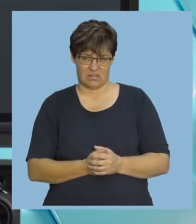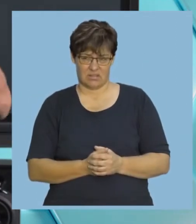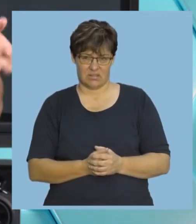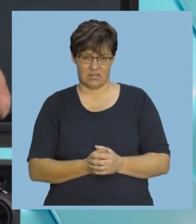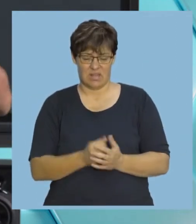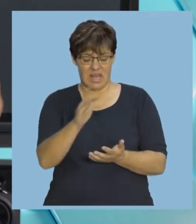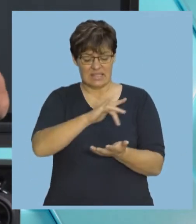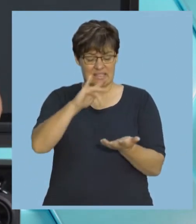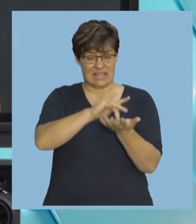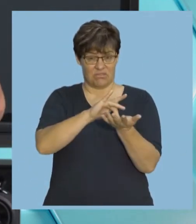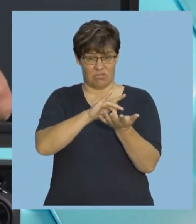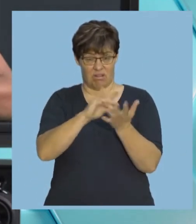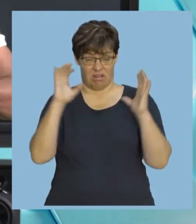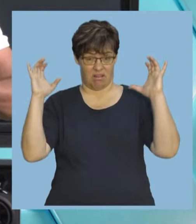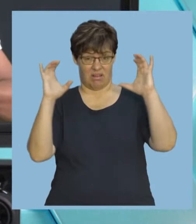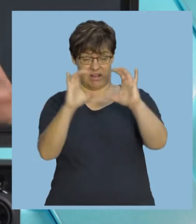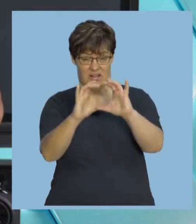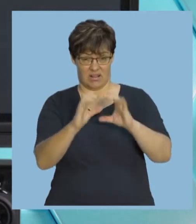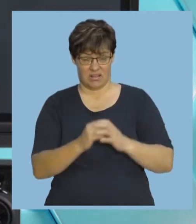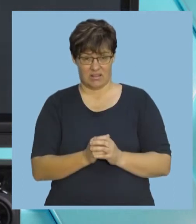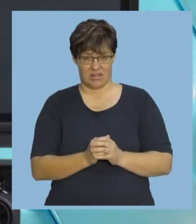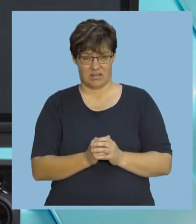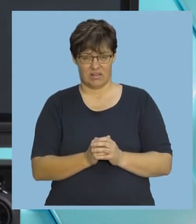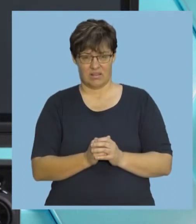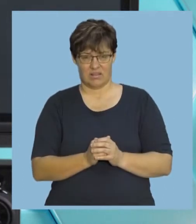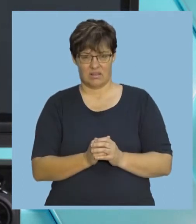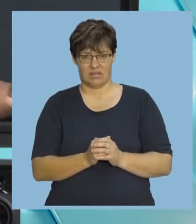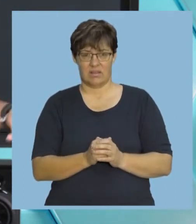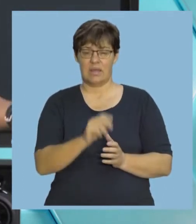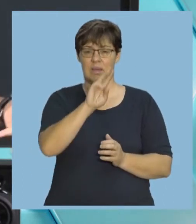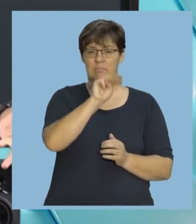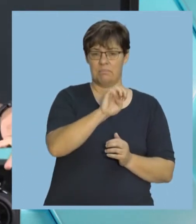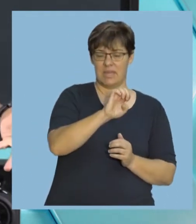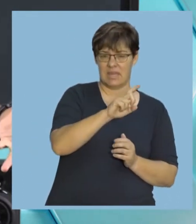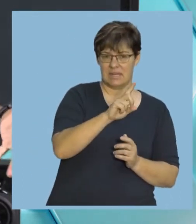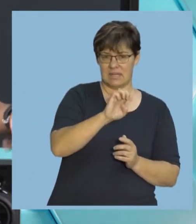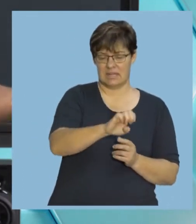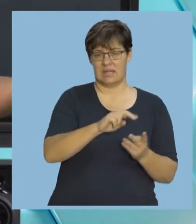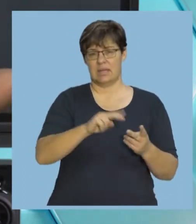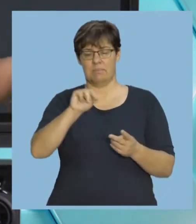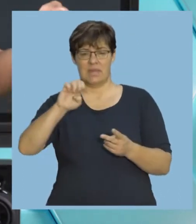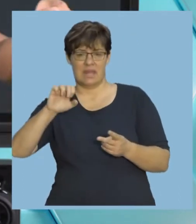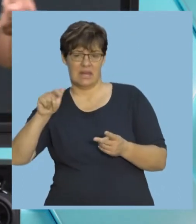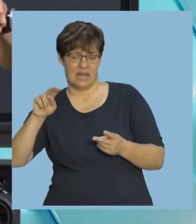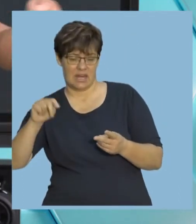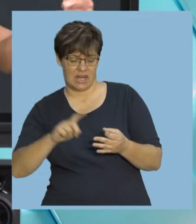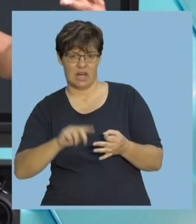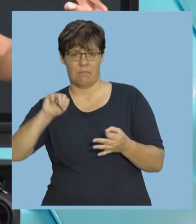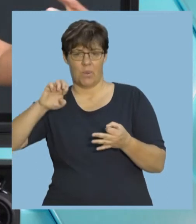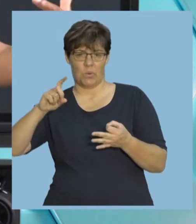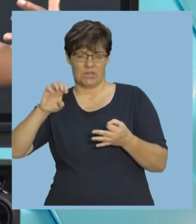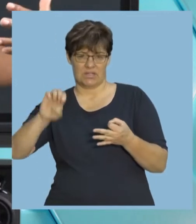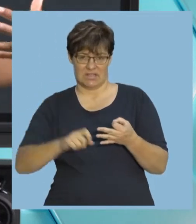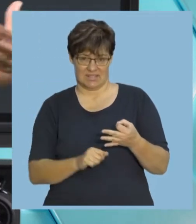central tendency will be your mean and median mode. Okay, they